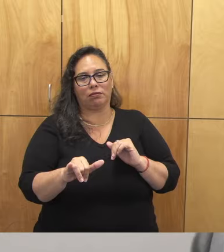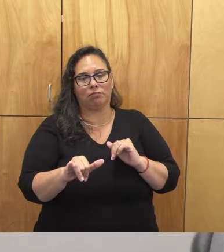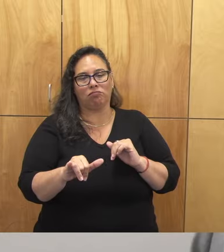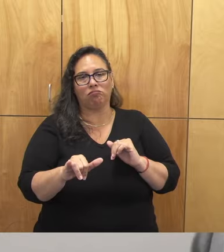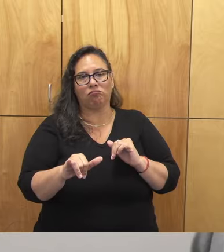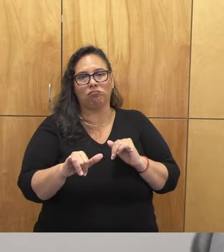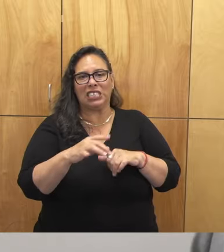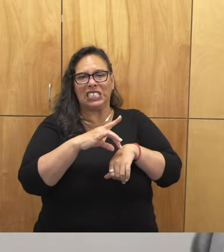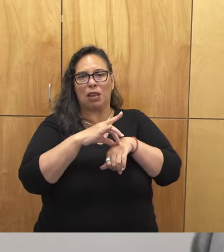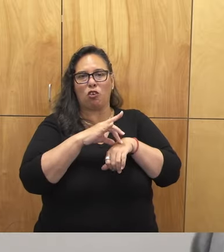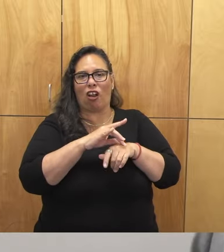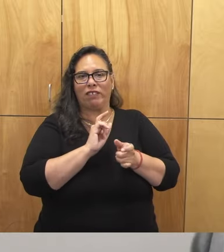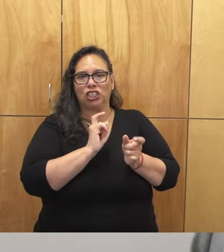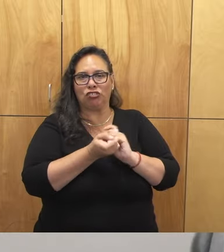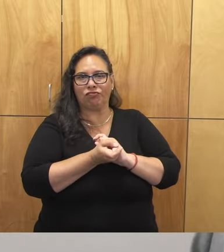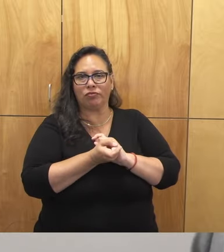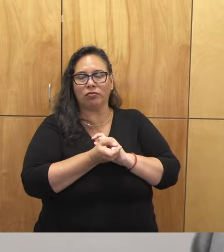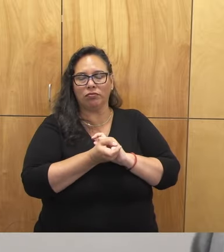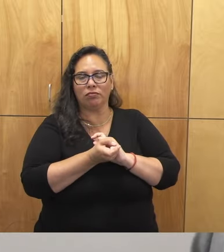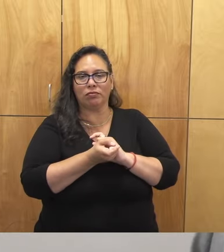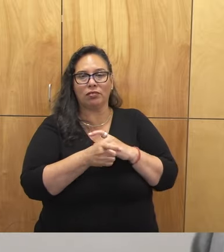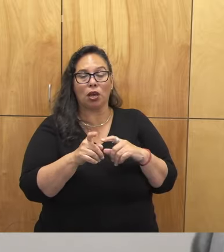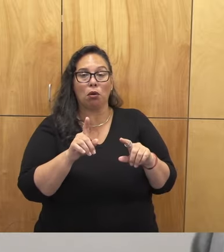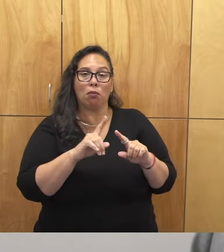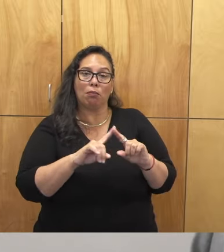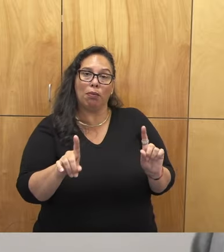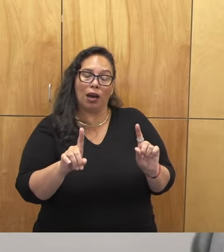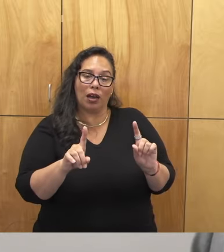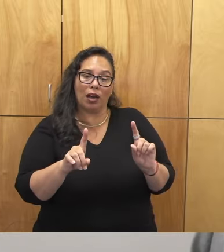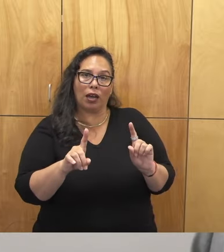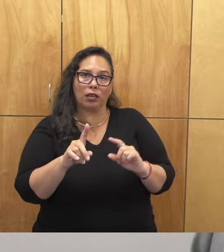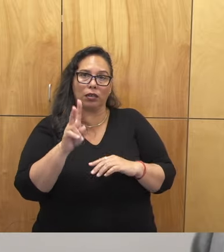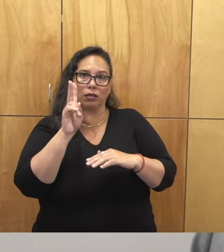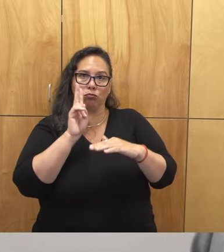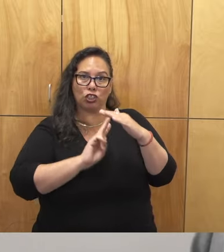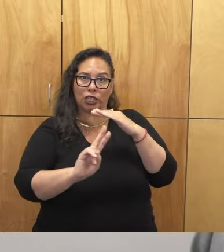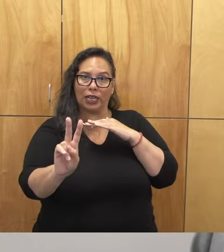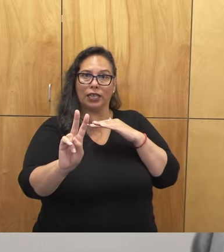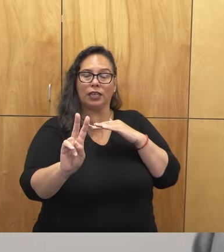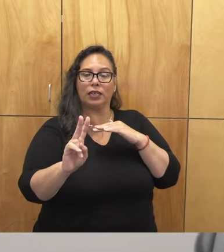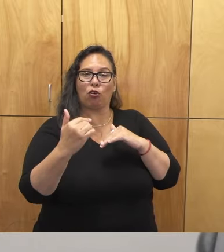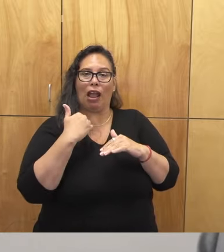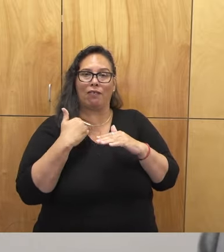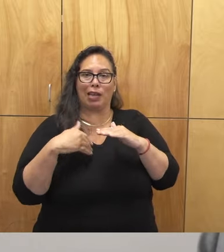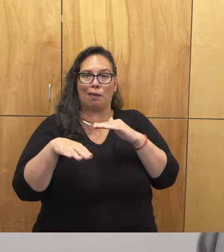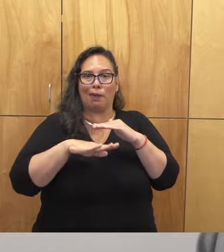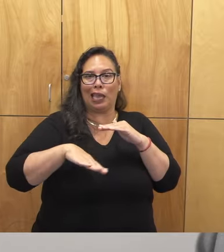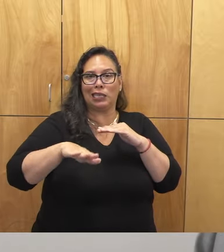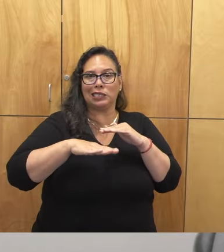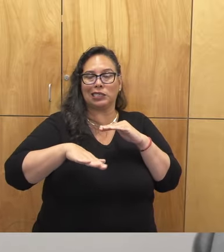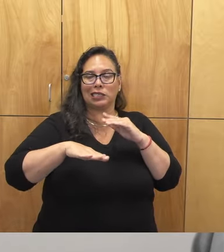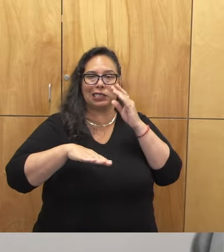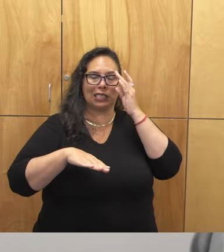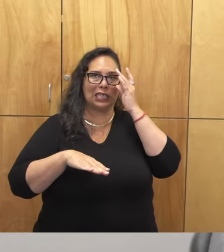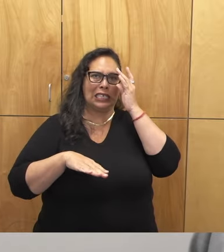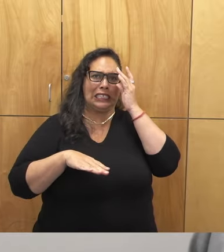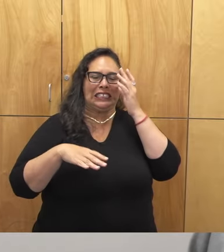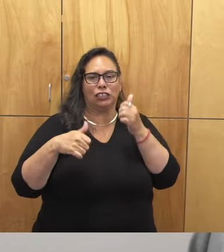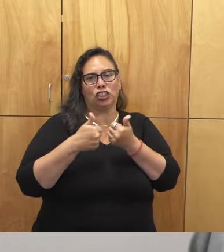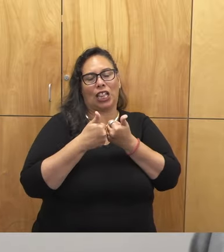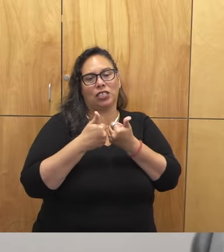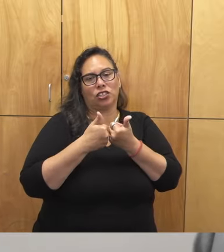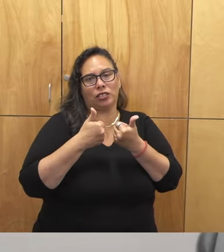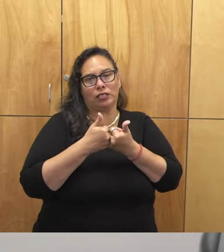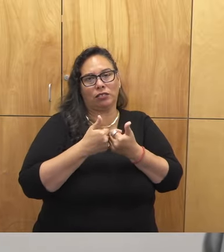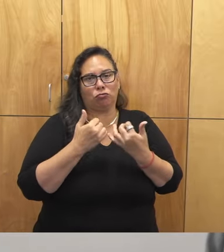demographic shift, I would say. But in terms of projecting or having a basis for projecting that moving forward, it's very, very challenging. Yeah. So